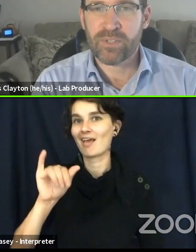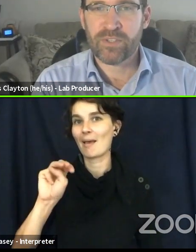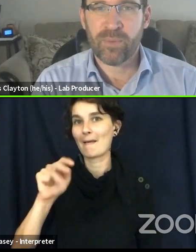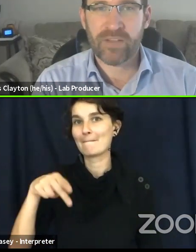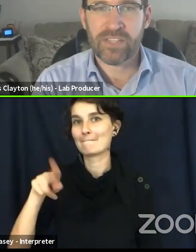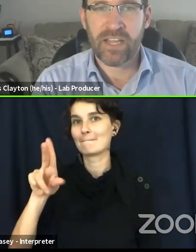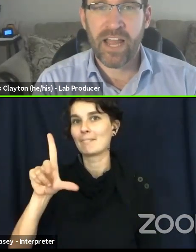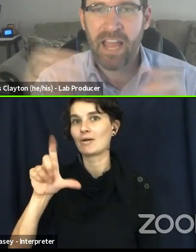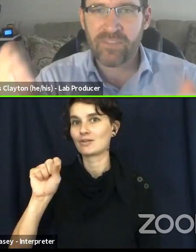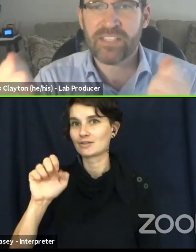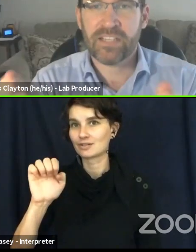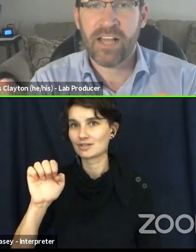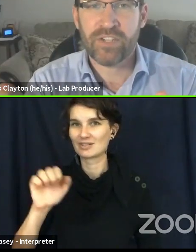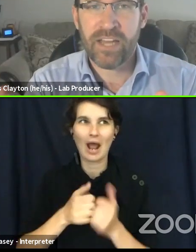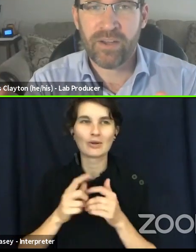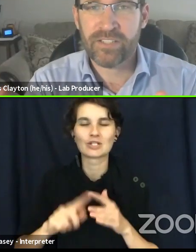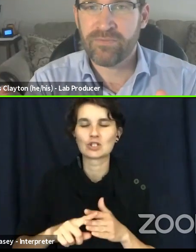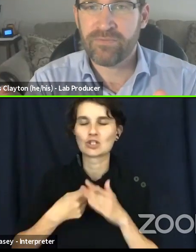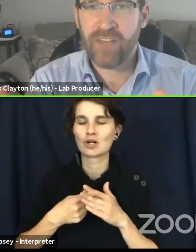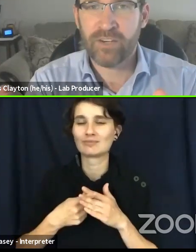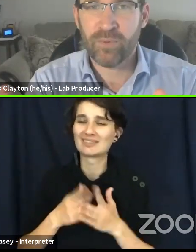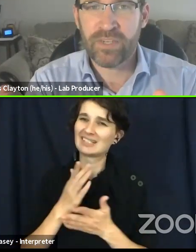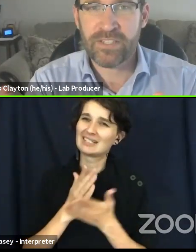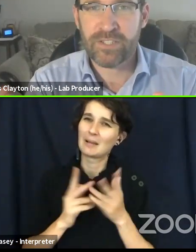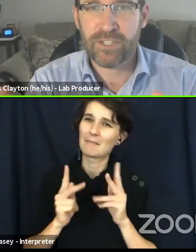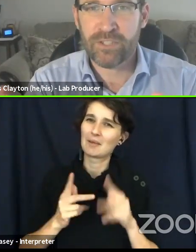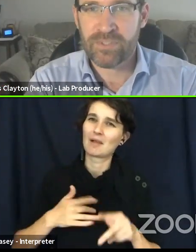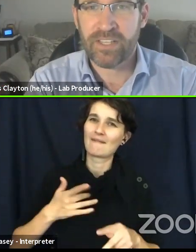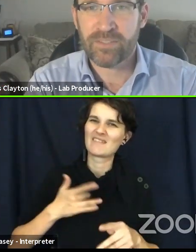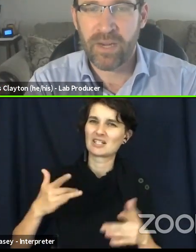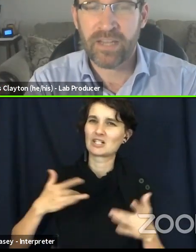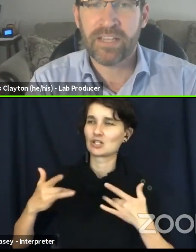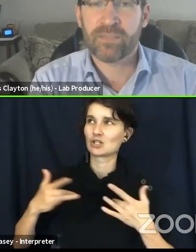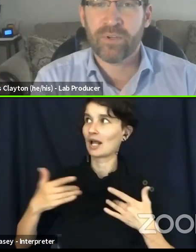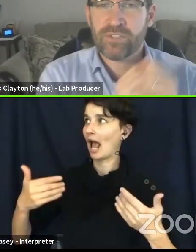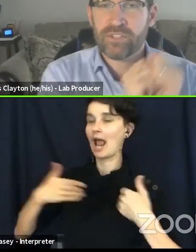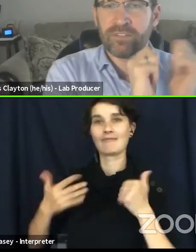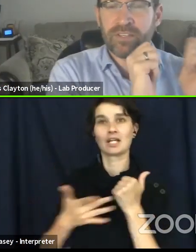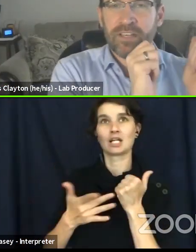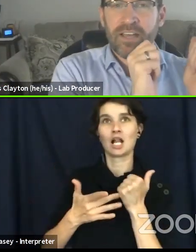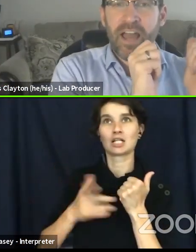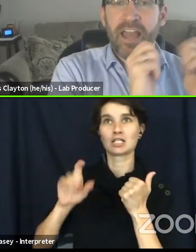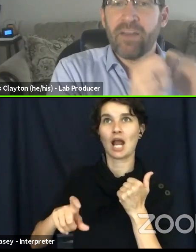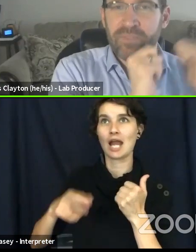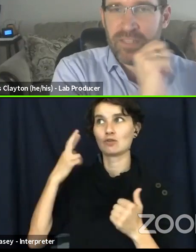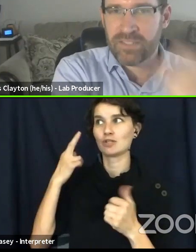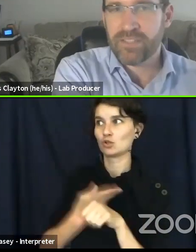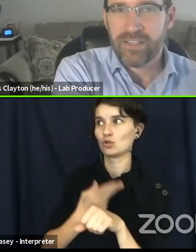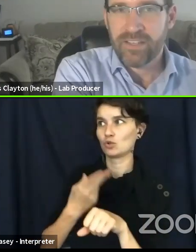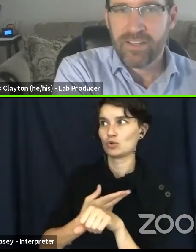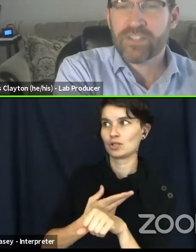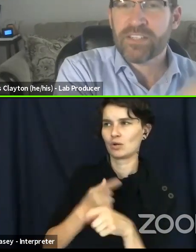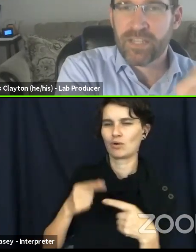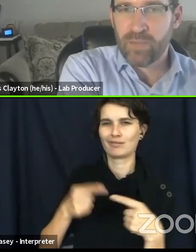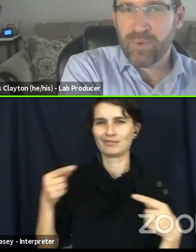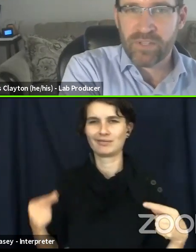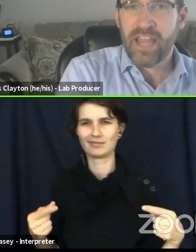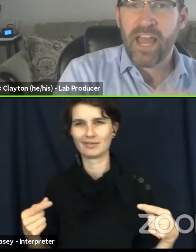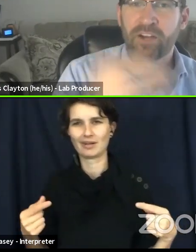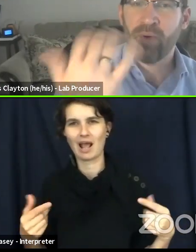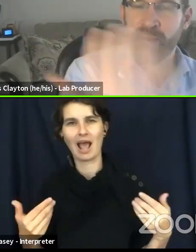expressed some concern about saying, I have this technology, now I need to find a reason to use it, right? As opposed to, I have this